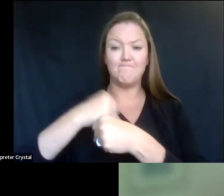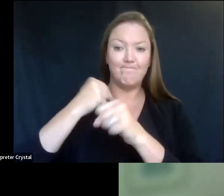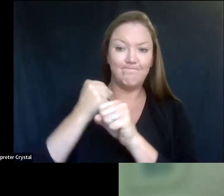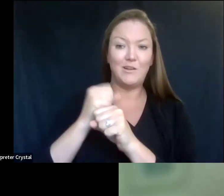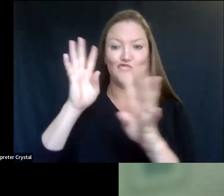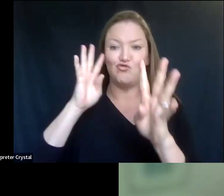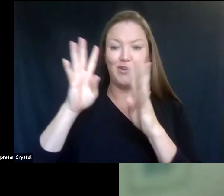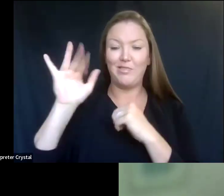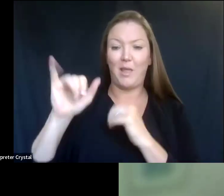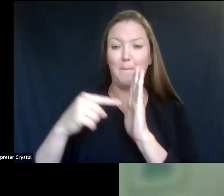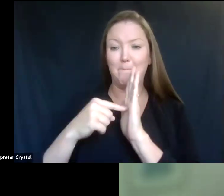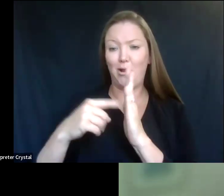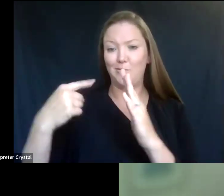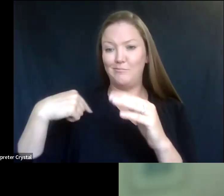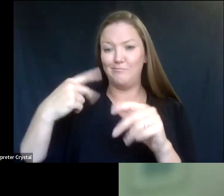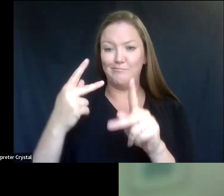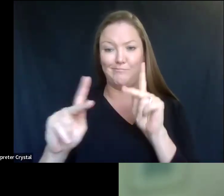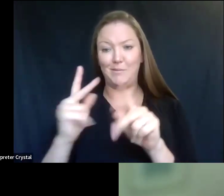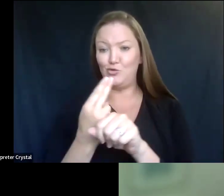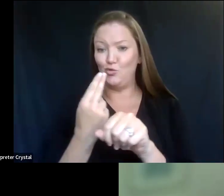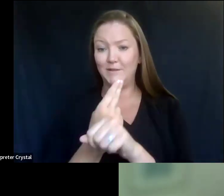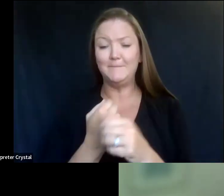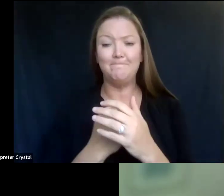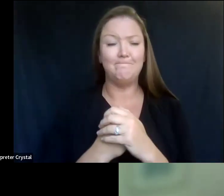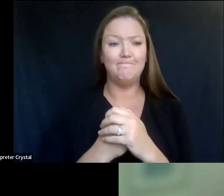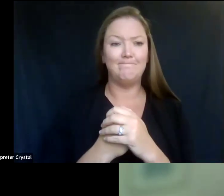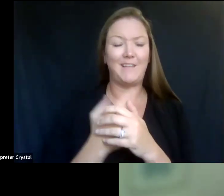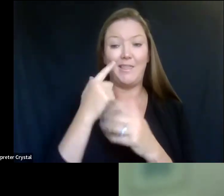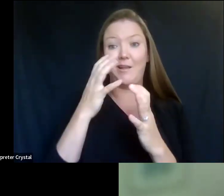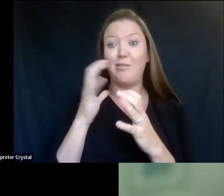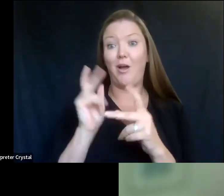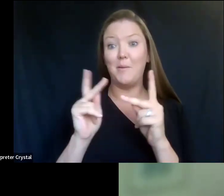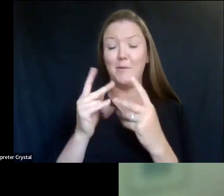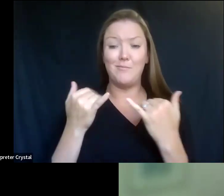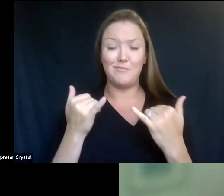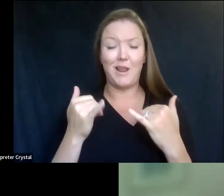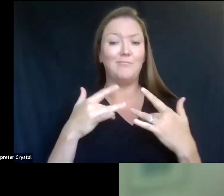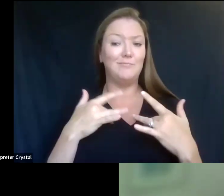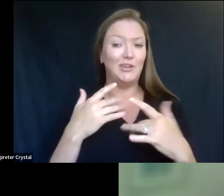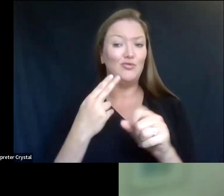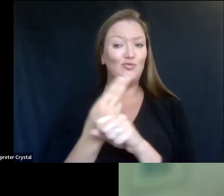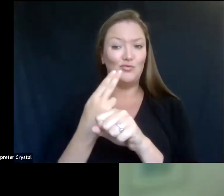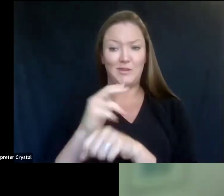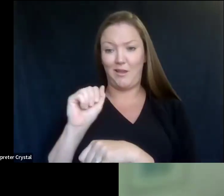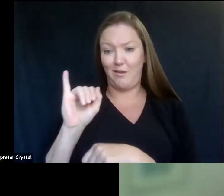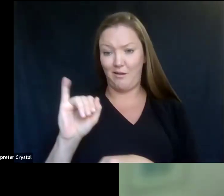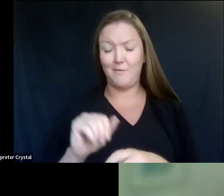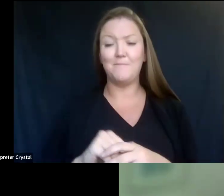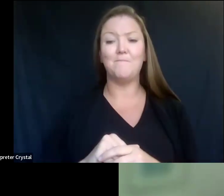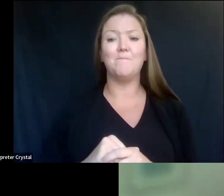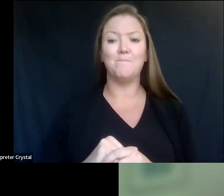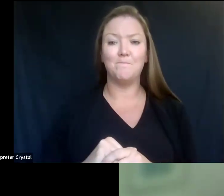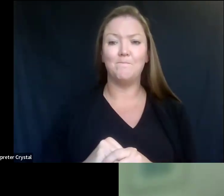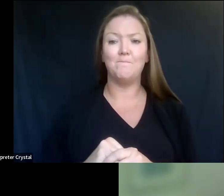right? That folks use. I think a lot of folks these days, are using artificial intelligence